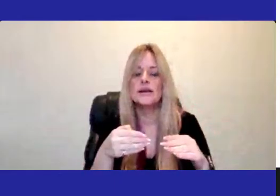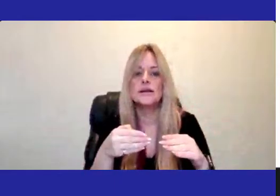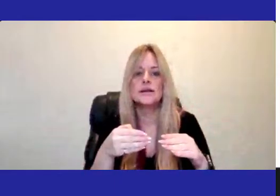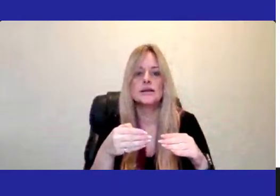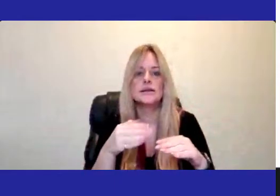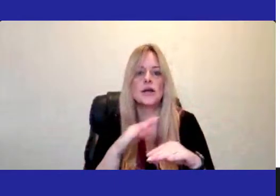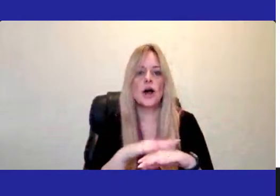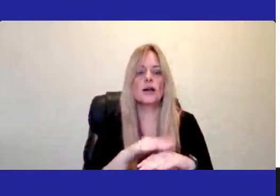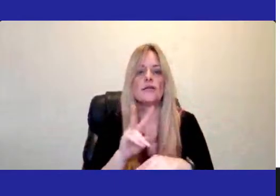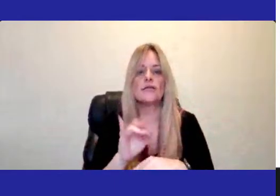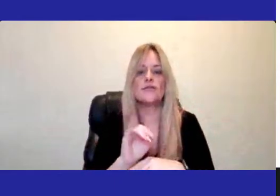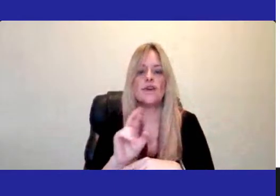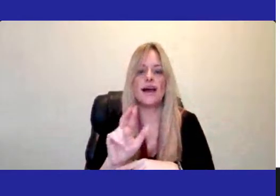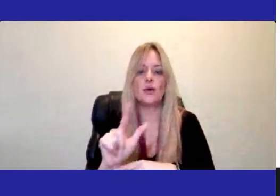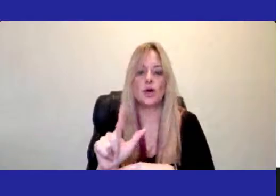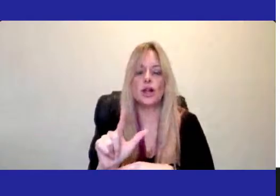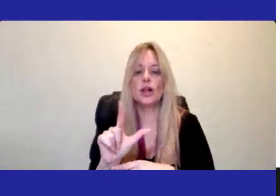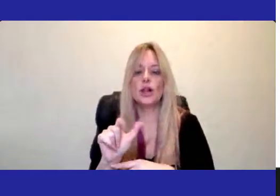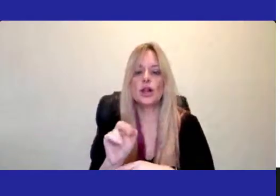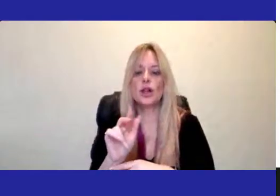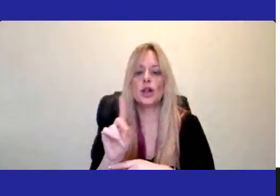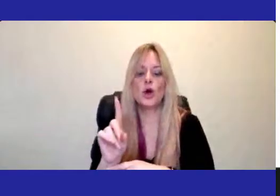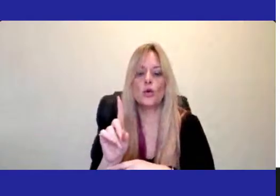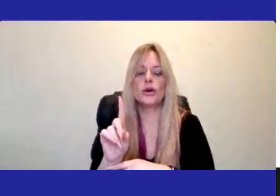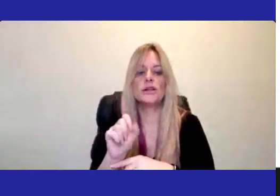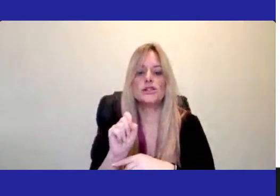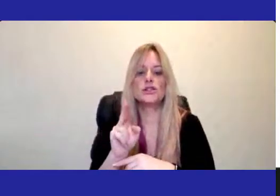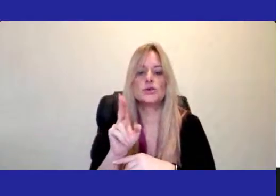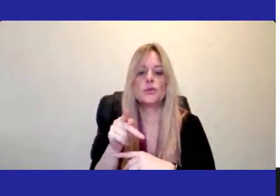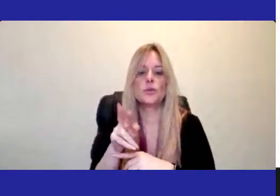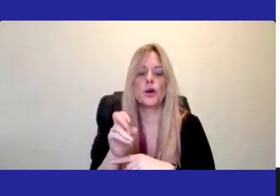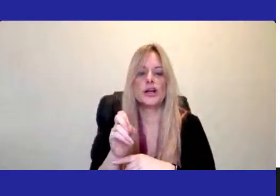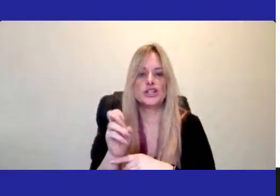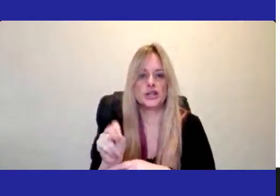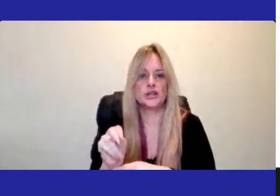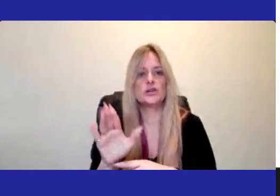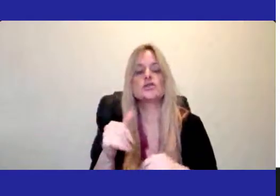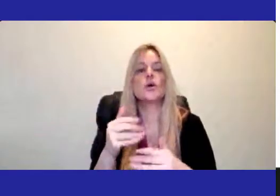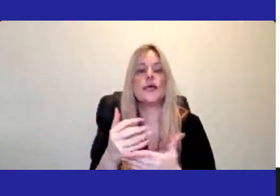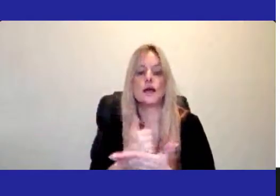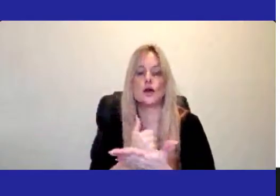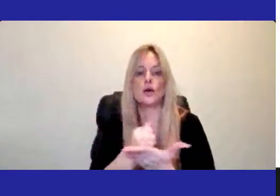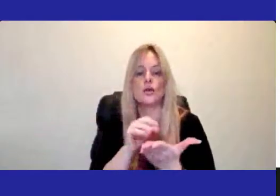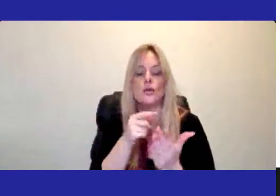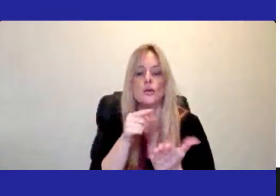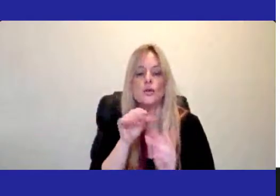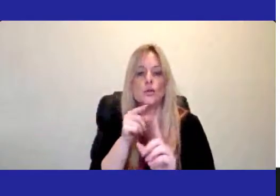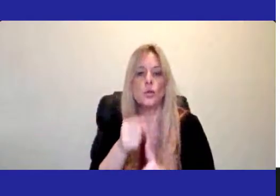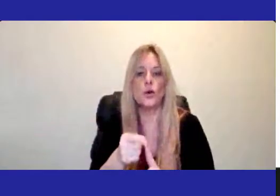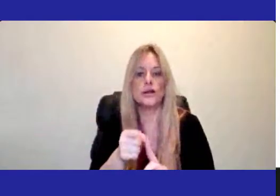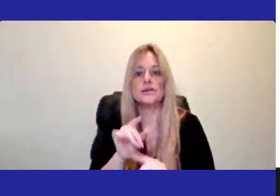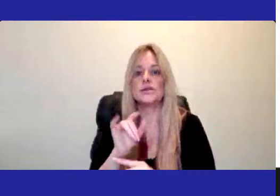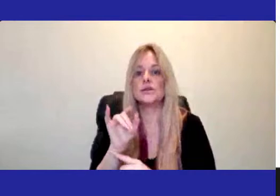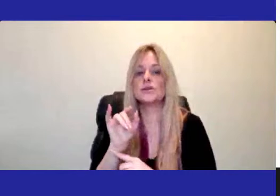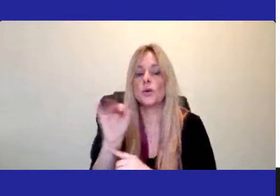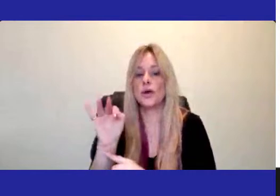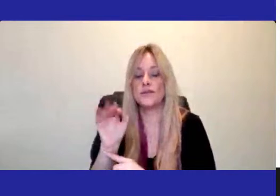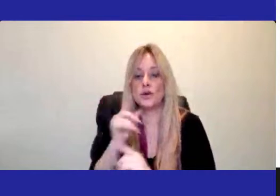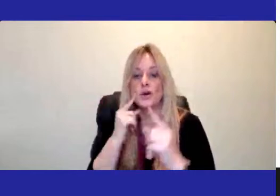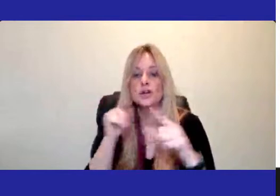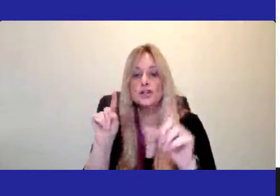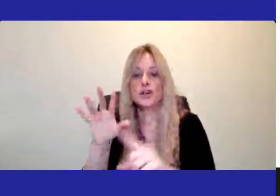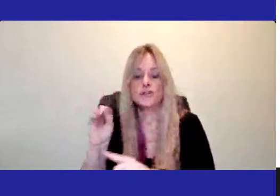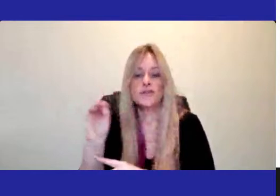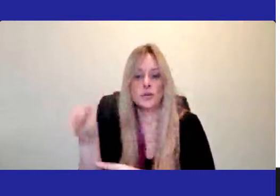suppression. The plans have two ways to earn points for each measure if you achieve the 50th percentile, or they